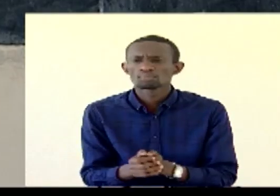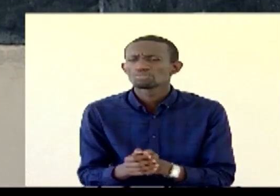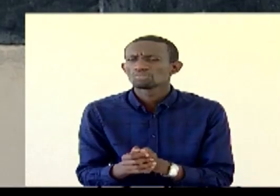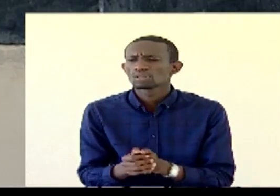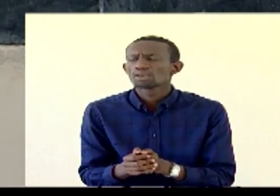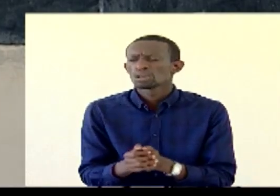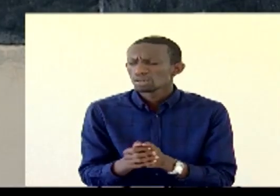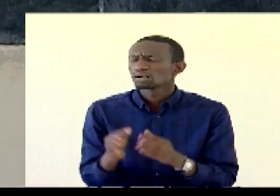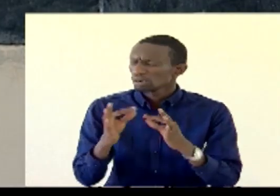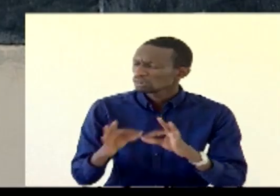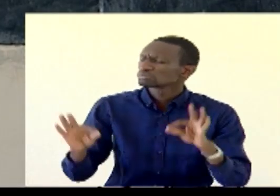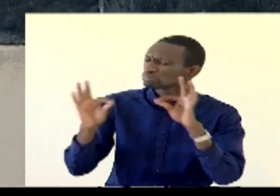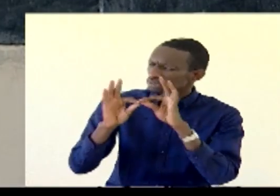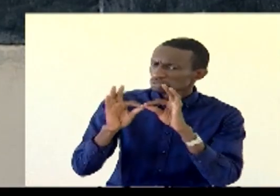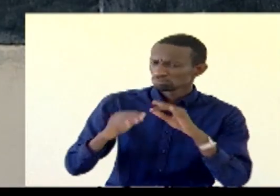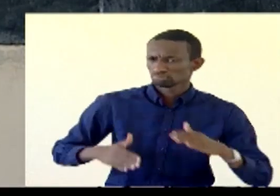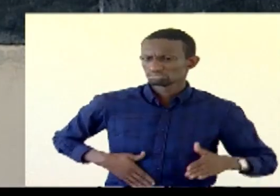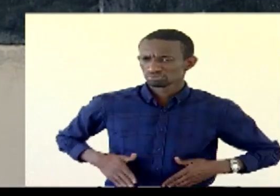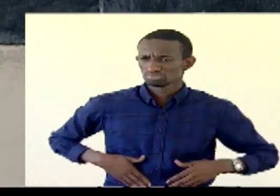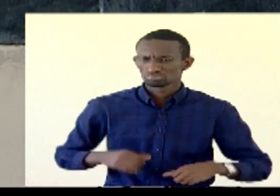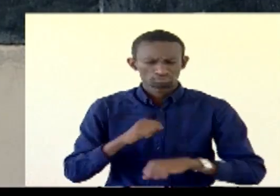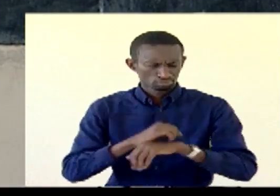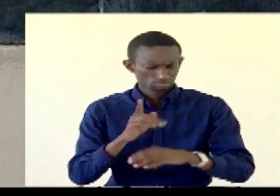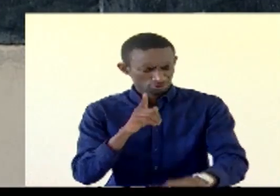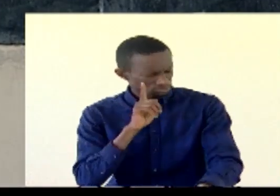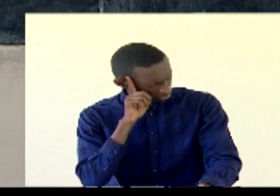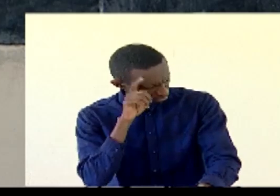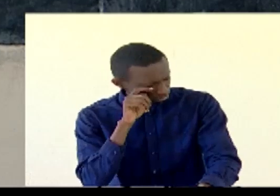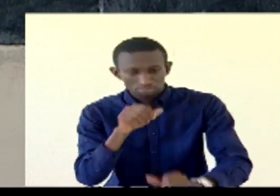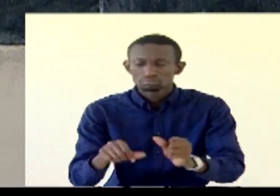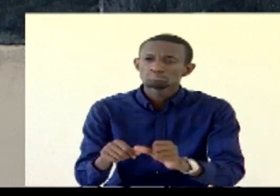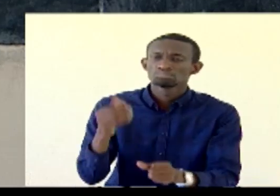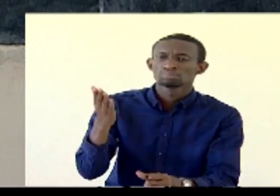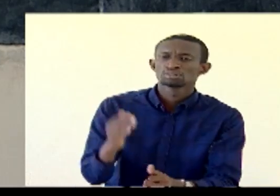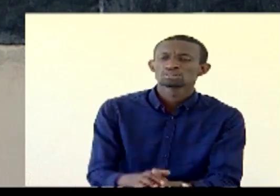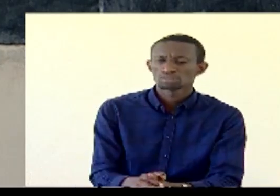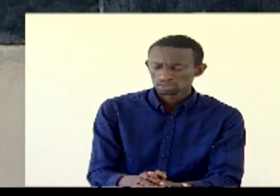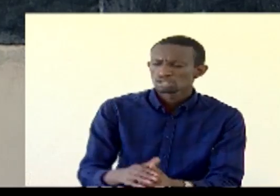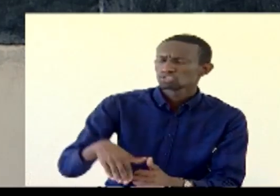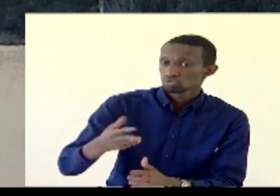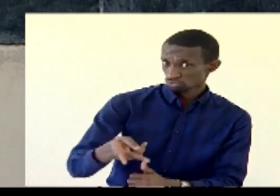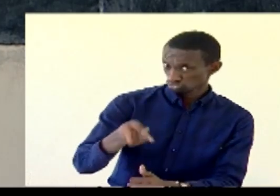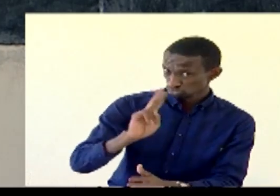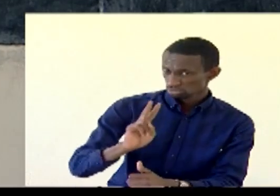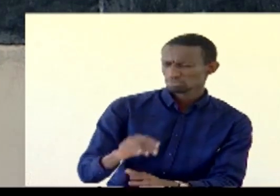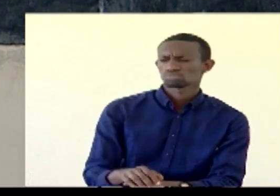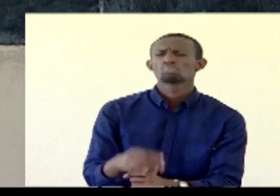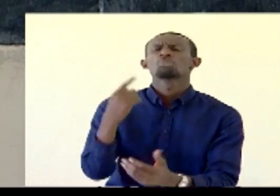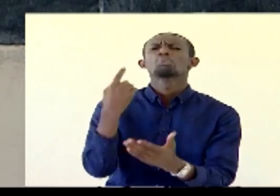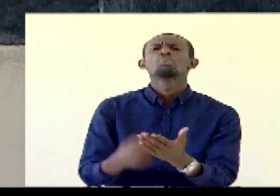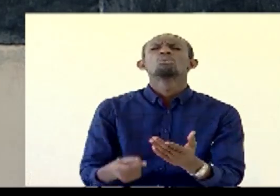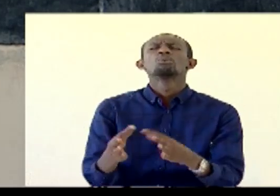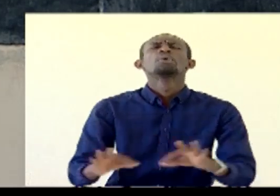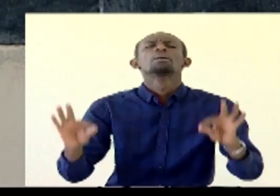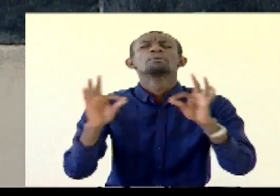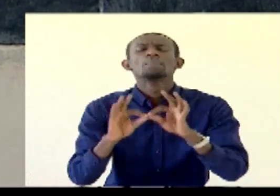of the kidney. Student, think about it in a short time, and you tell me what are the functions of the